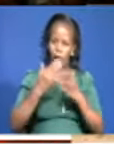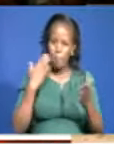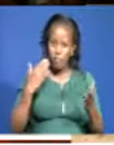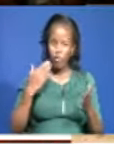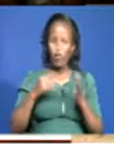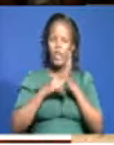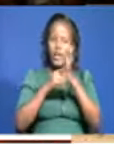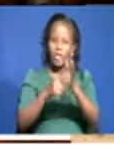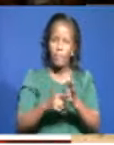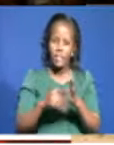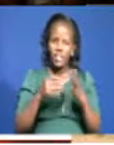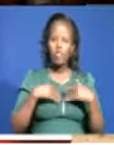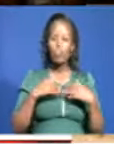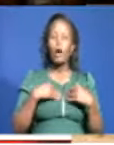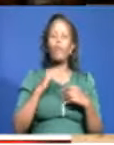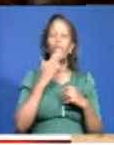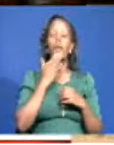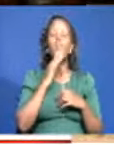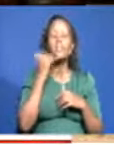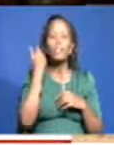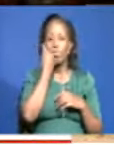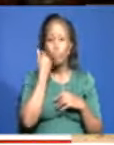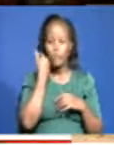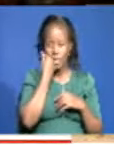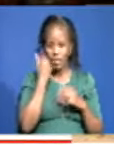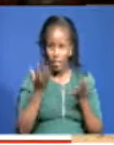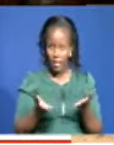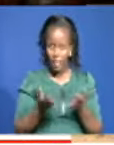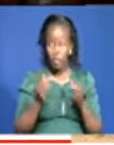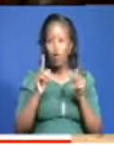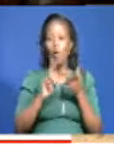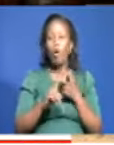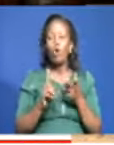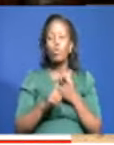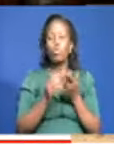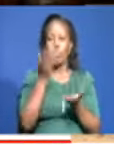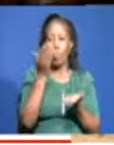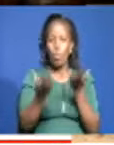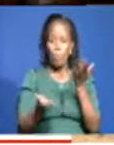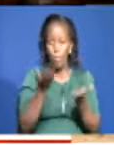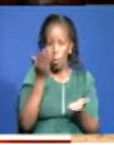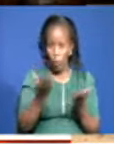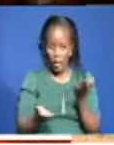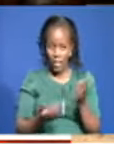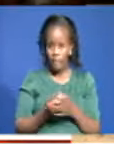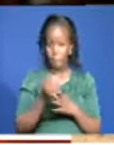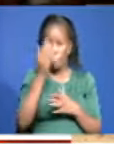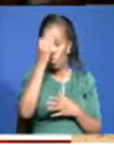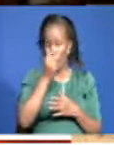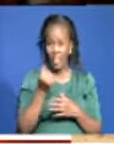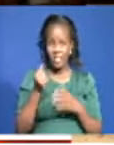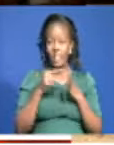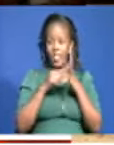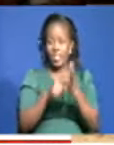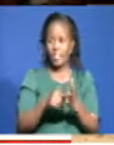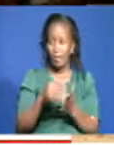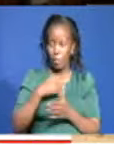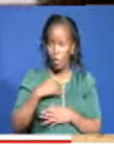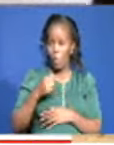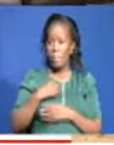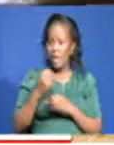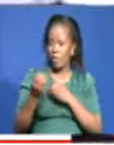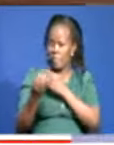ugonjwa wa kisukari na kupimwa hata weight. Kama mimi nimeambiwa height yangu na weight